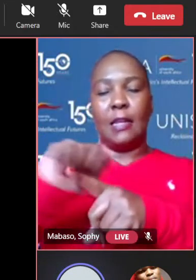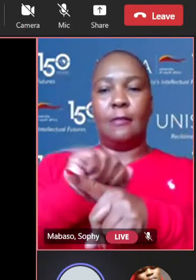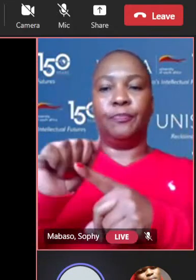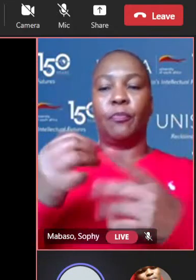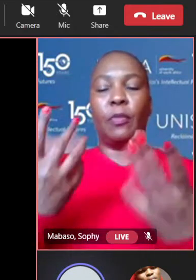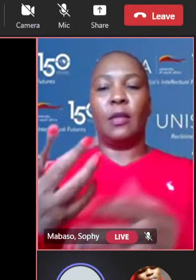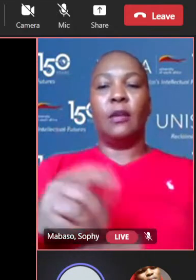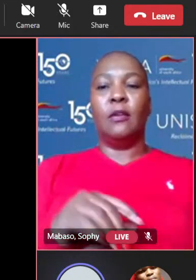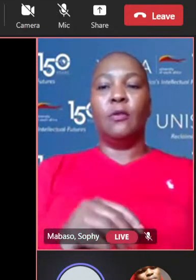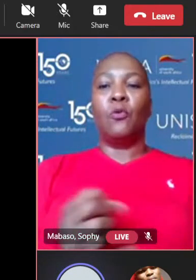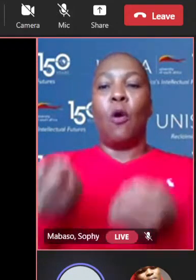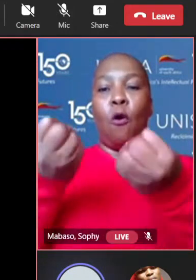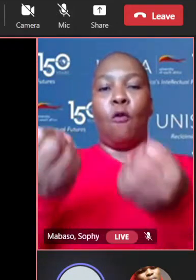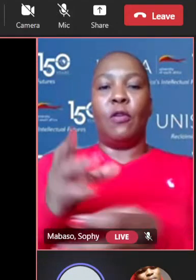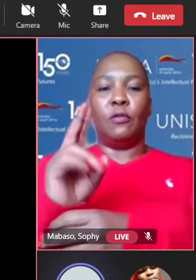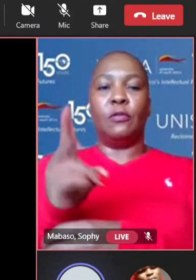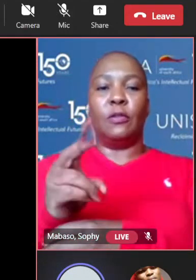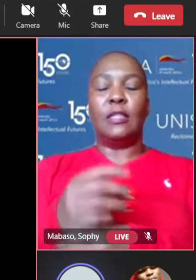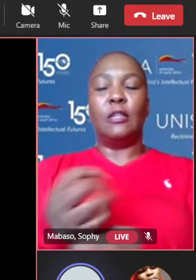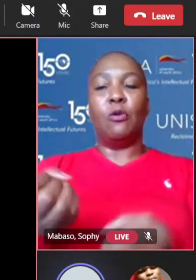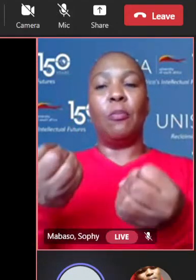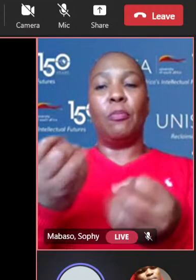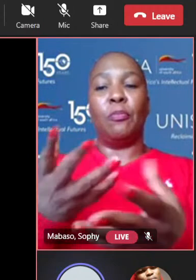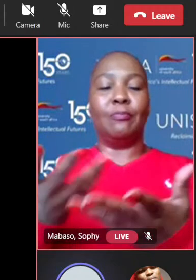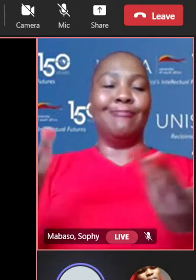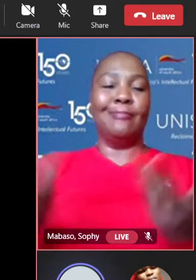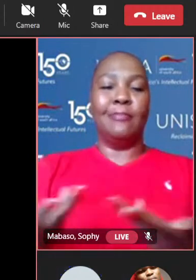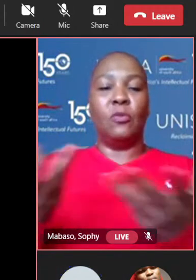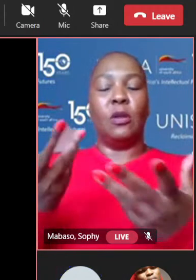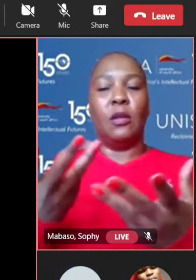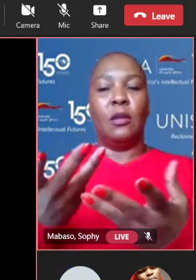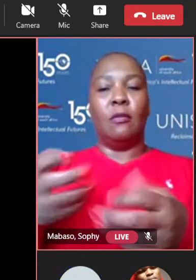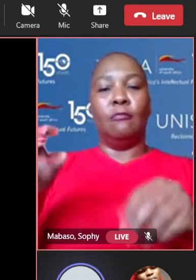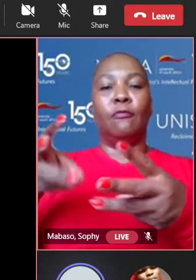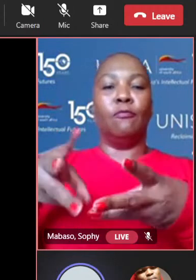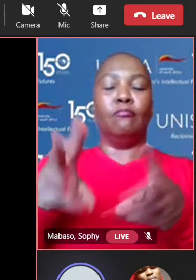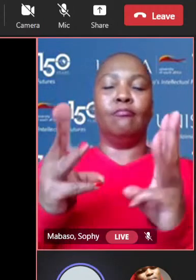also offering. This will be offered in a form of